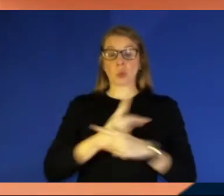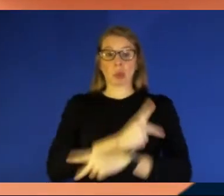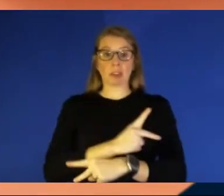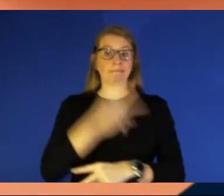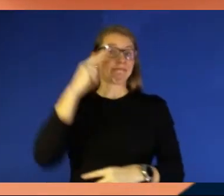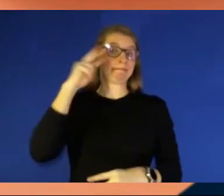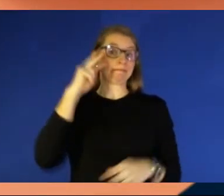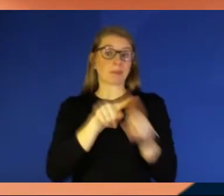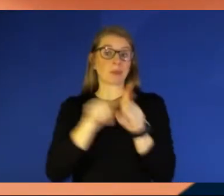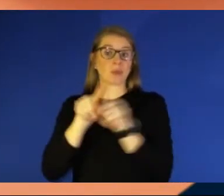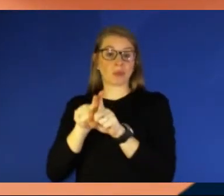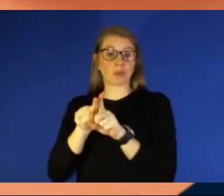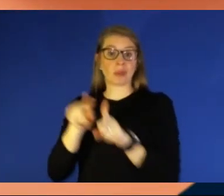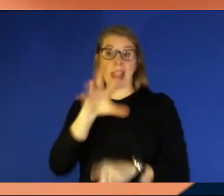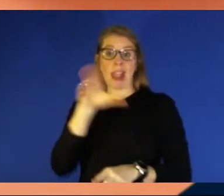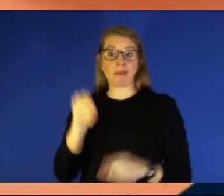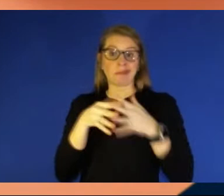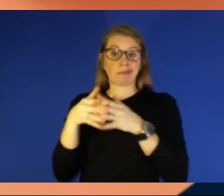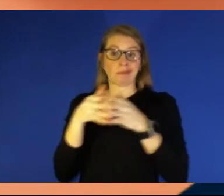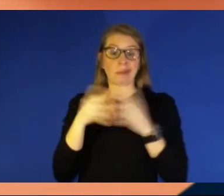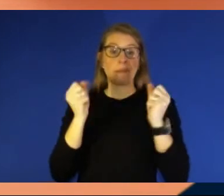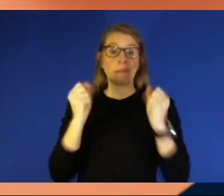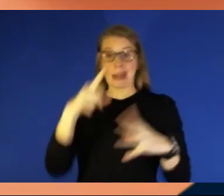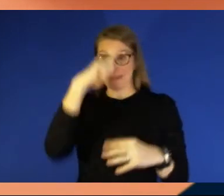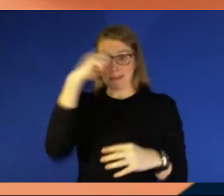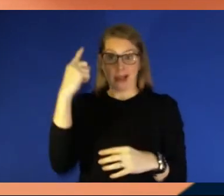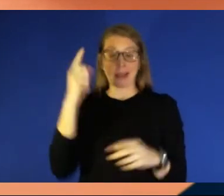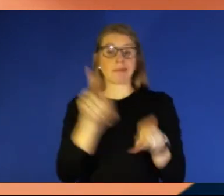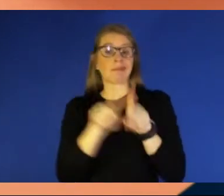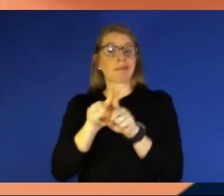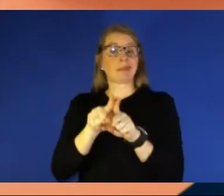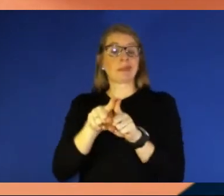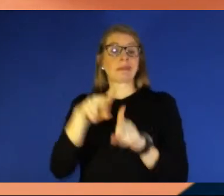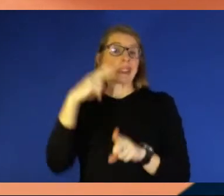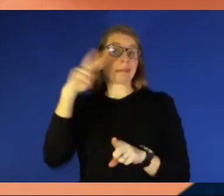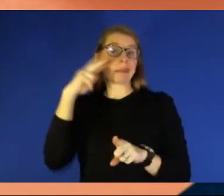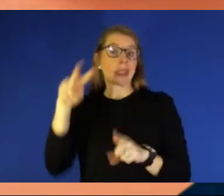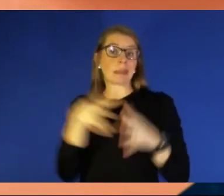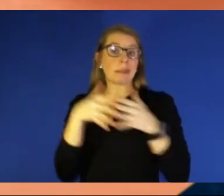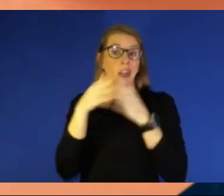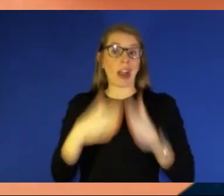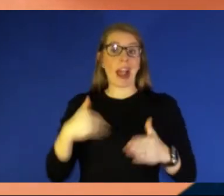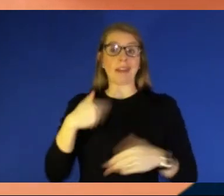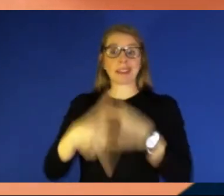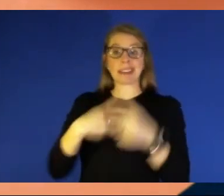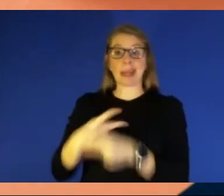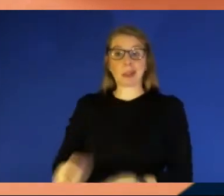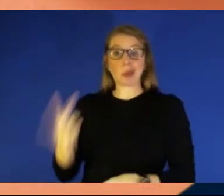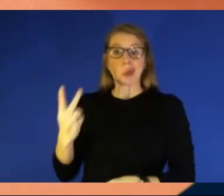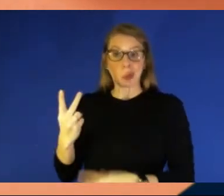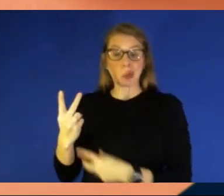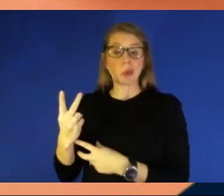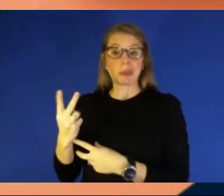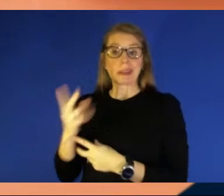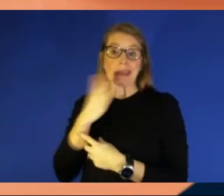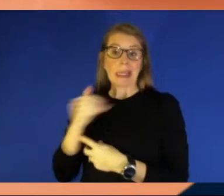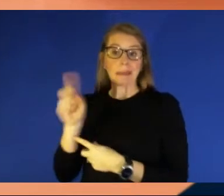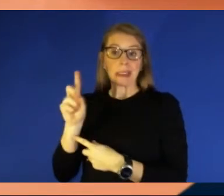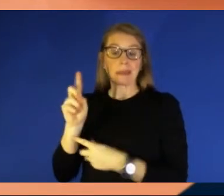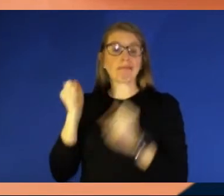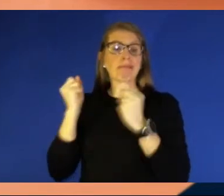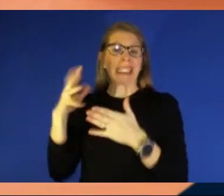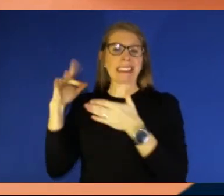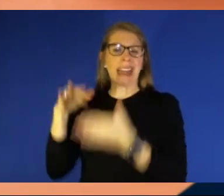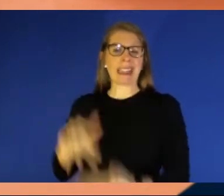that many Black and Hispanic Americans have type 2 diabetes. This is a series of studies showing this. The risk for